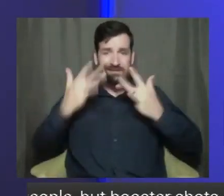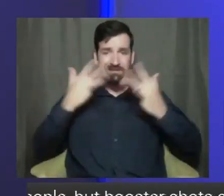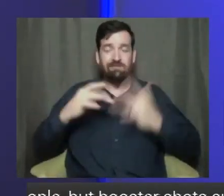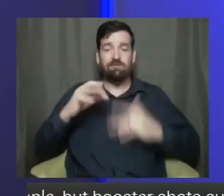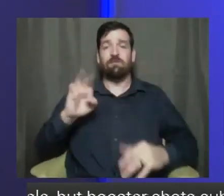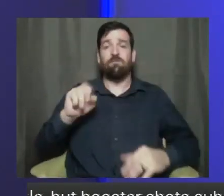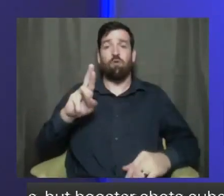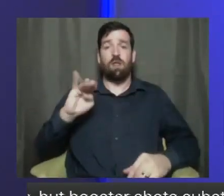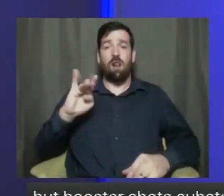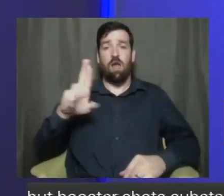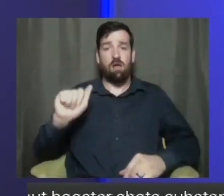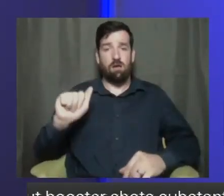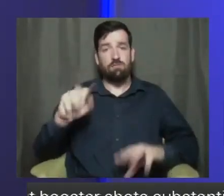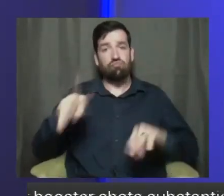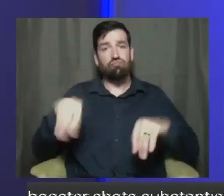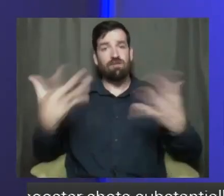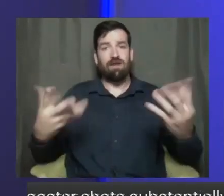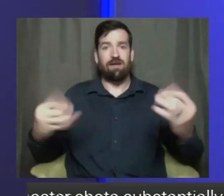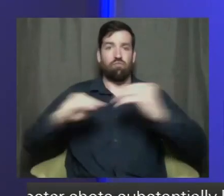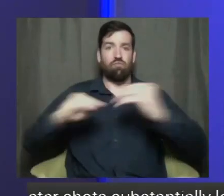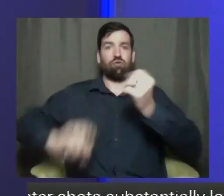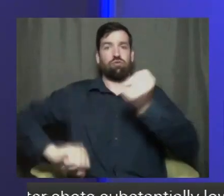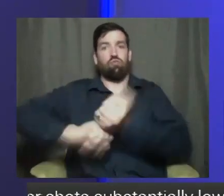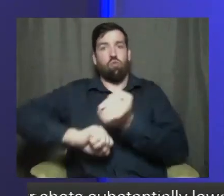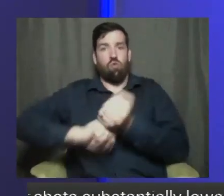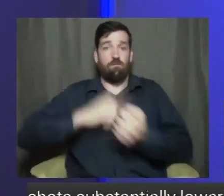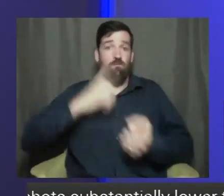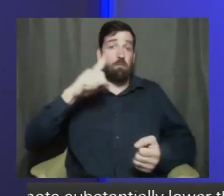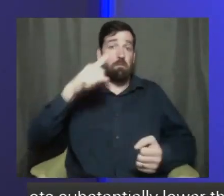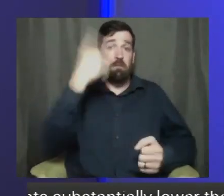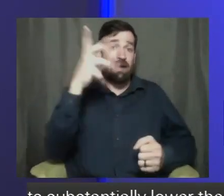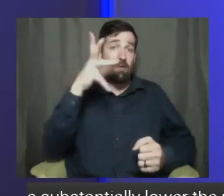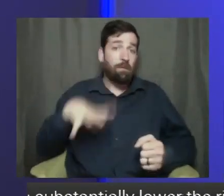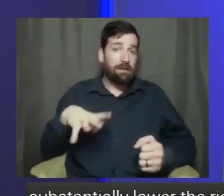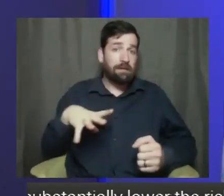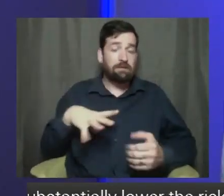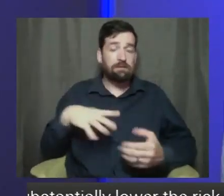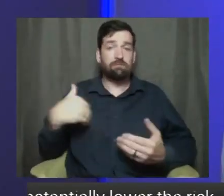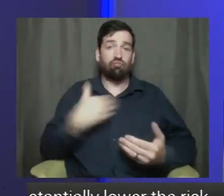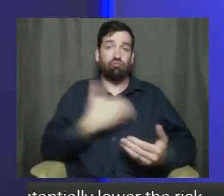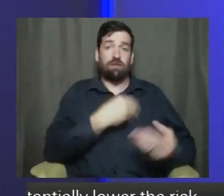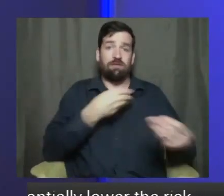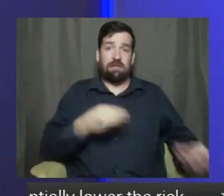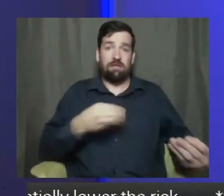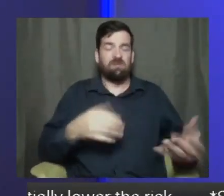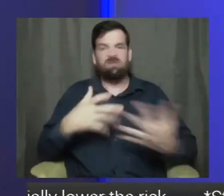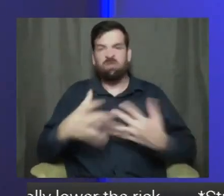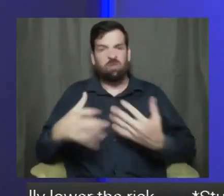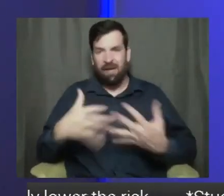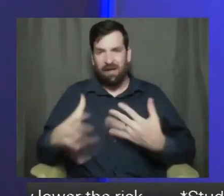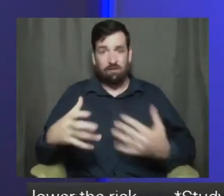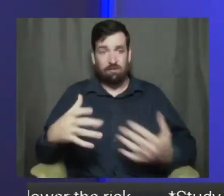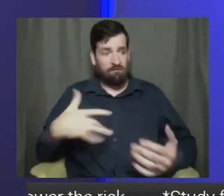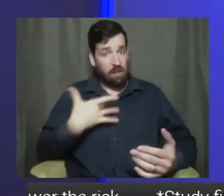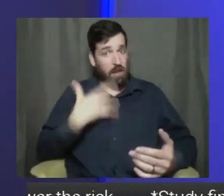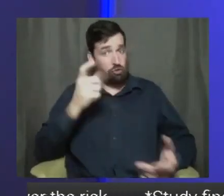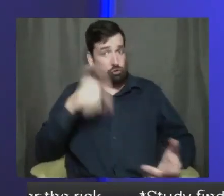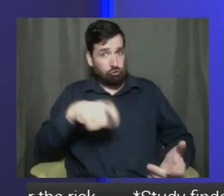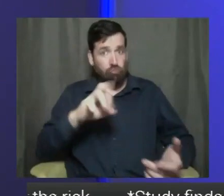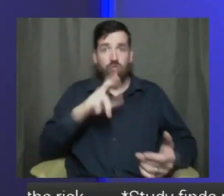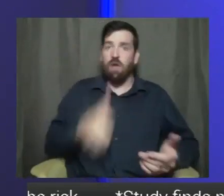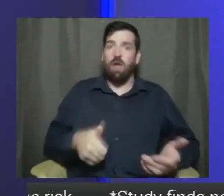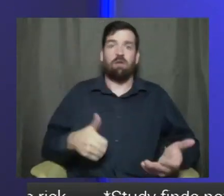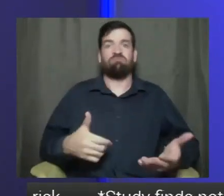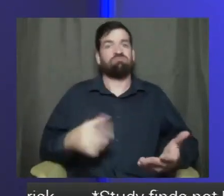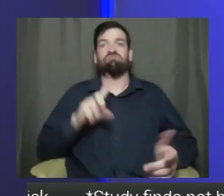support for Black women to breastfeed regardless of whether we feel they should breastfeed or not. Like, we should just provide